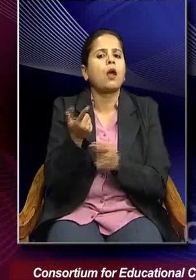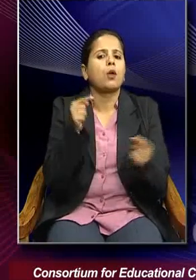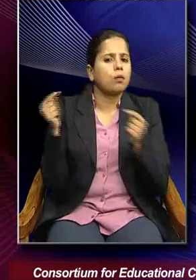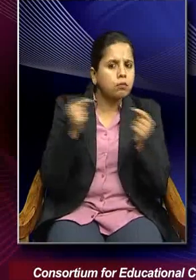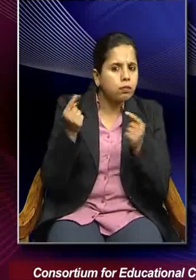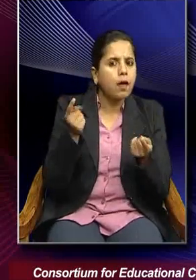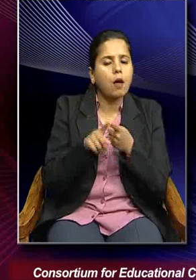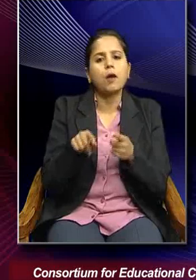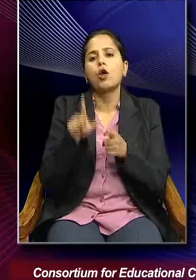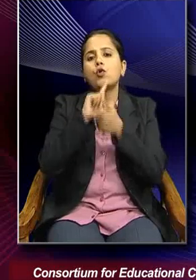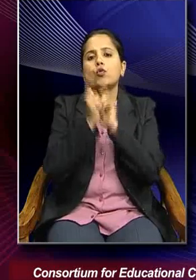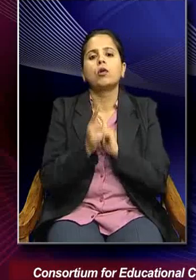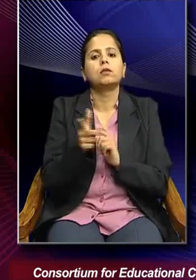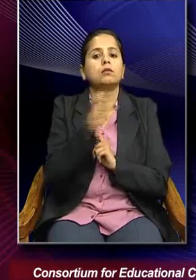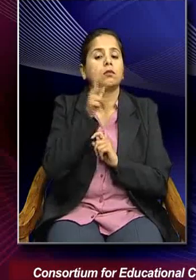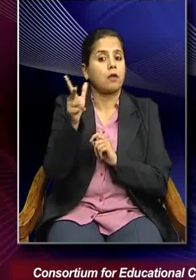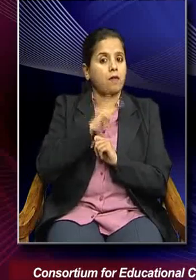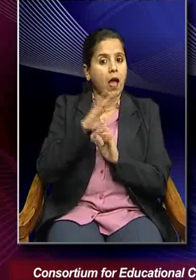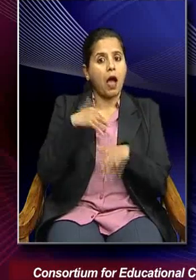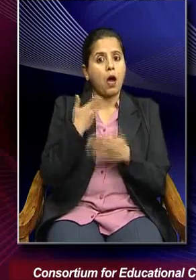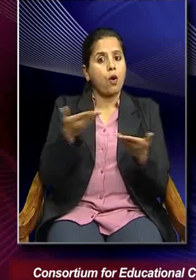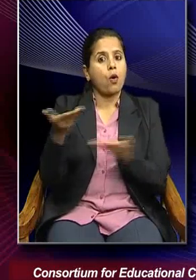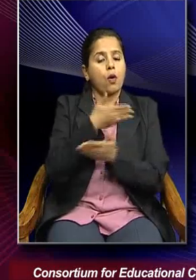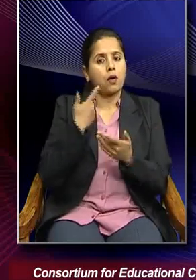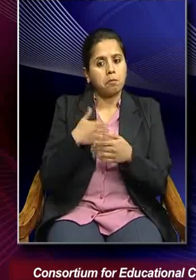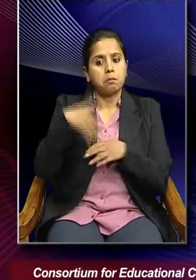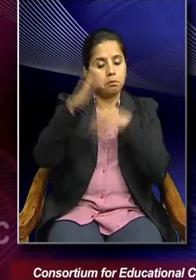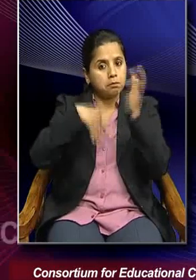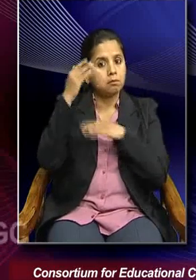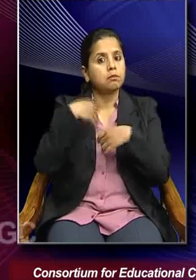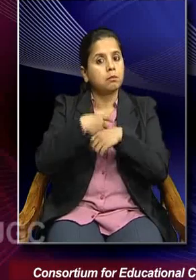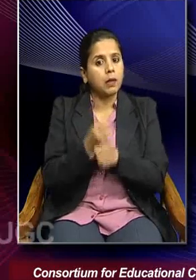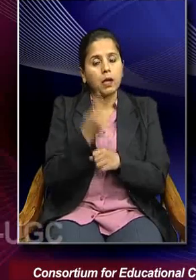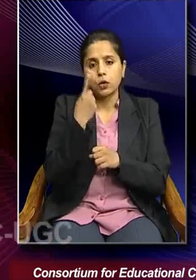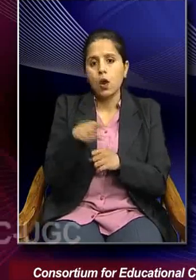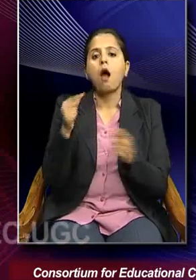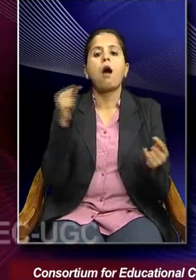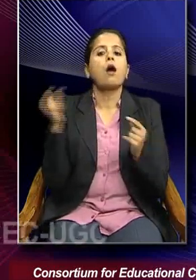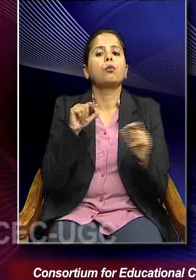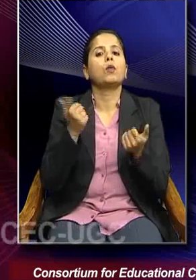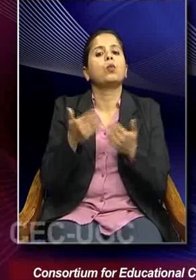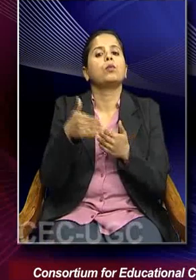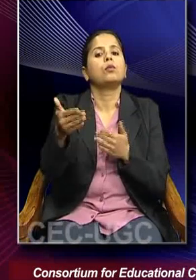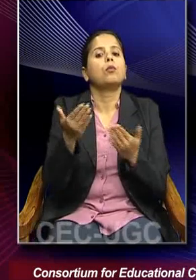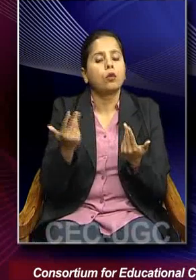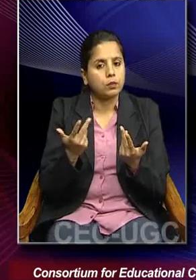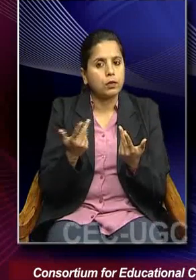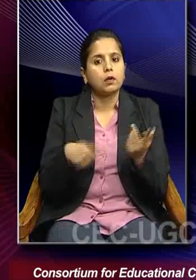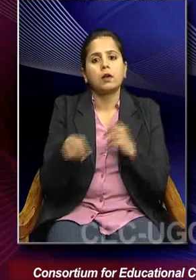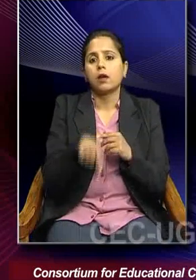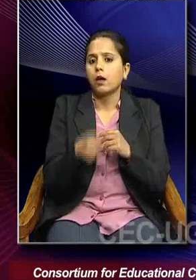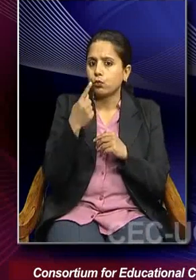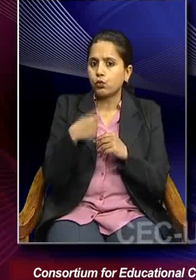and logic tells us that how can we construct valid arguments where there is a